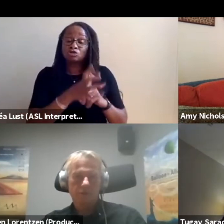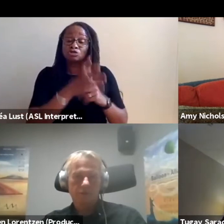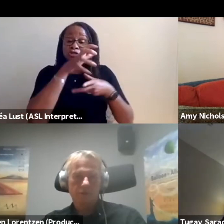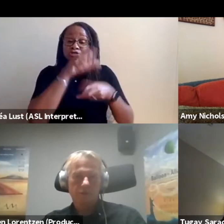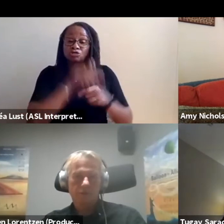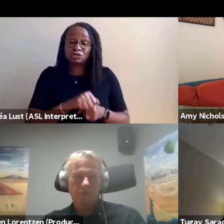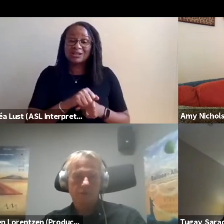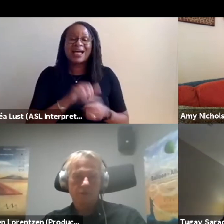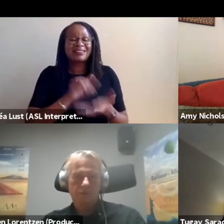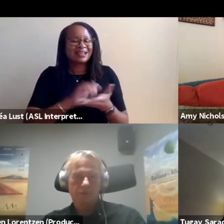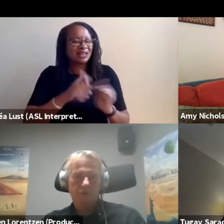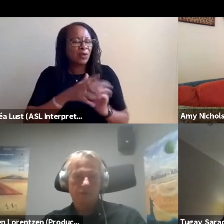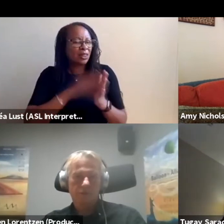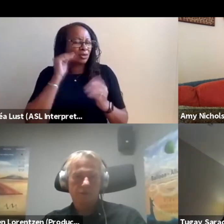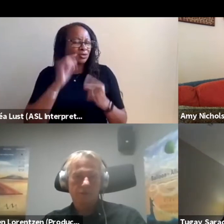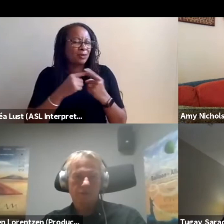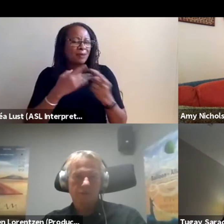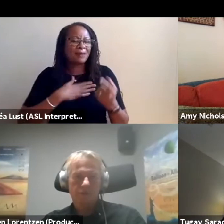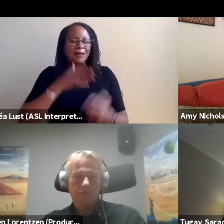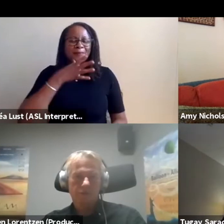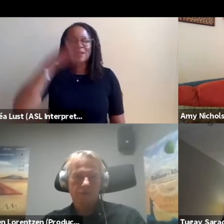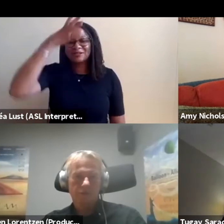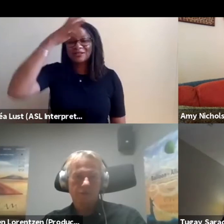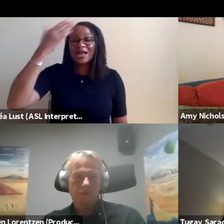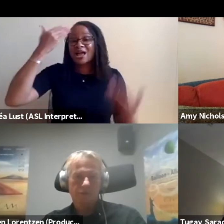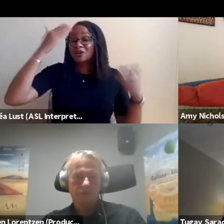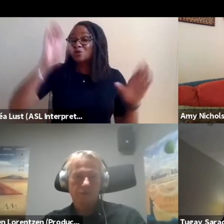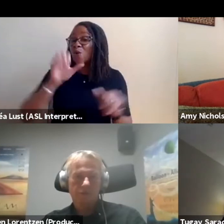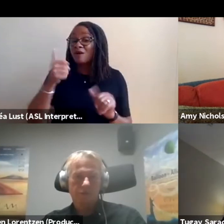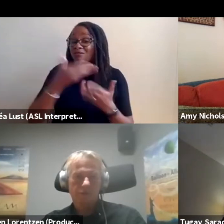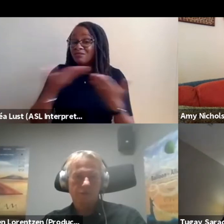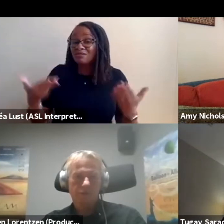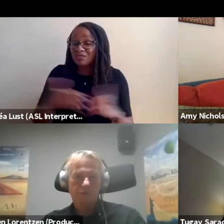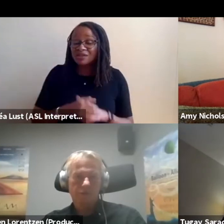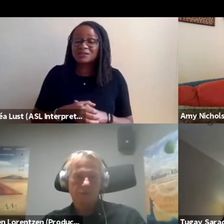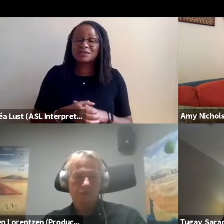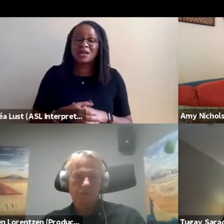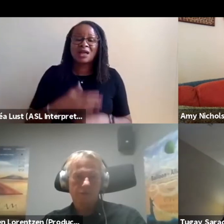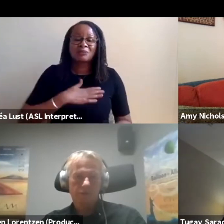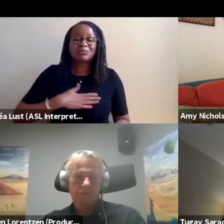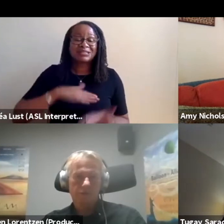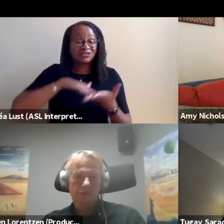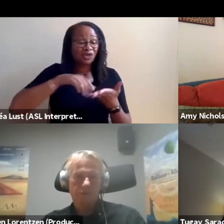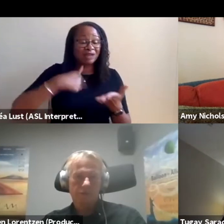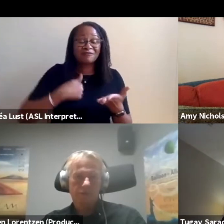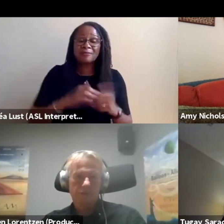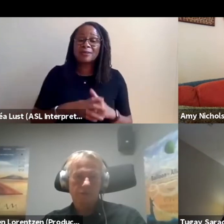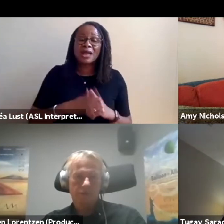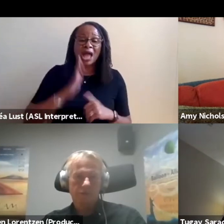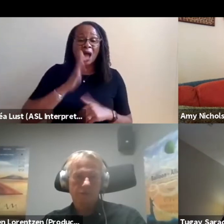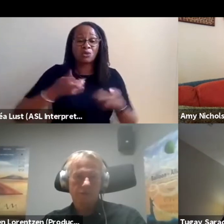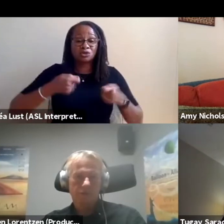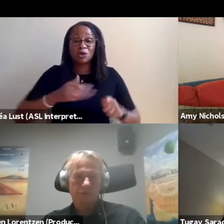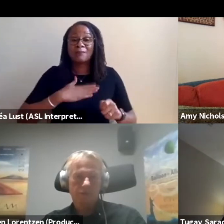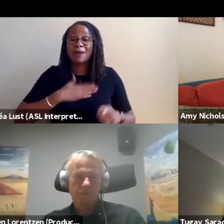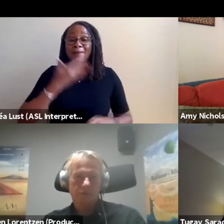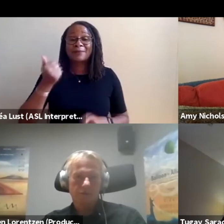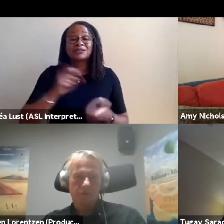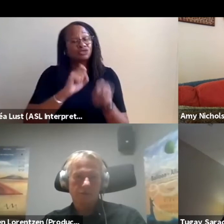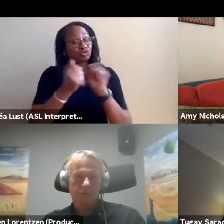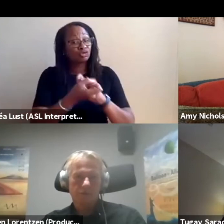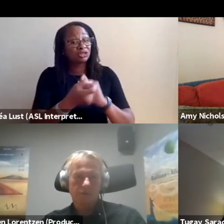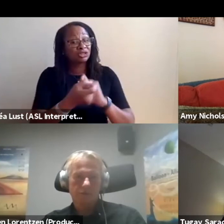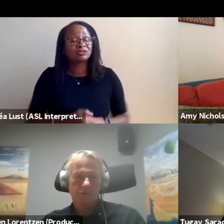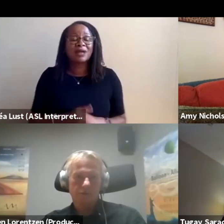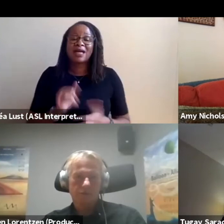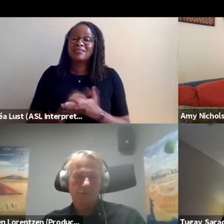I don't know something else. So please forgive me, being that I will try my best to change that. This is what